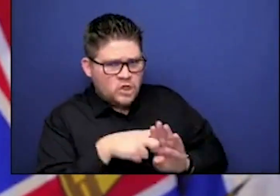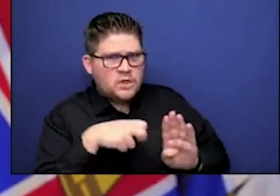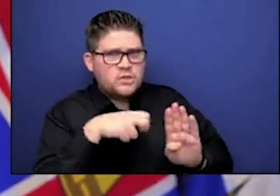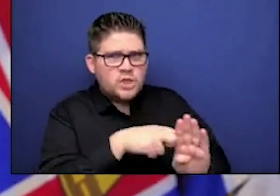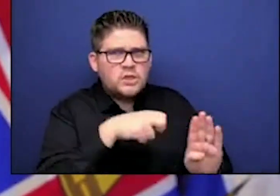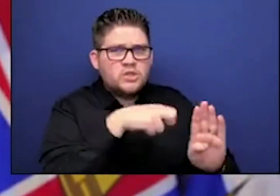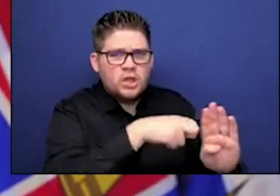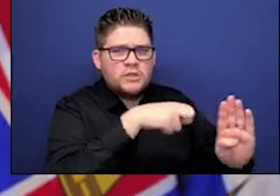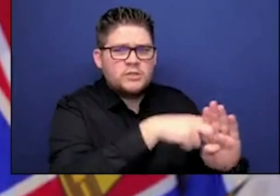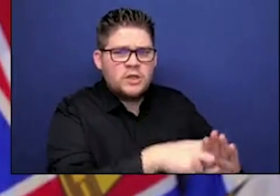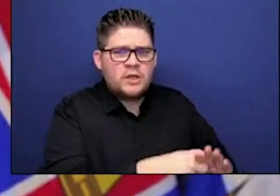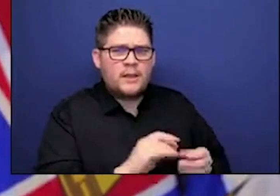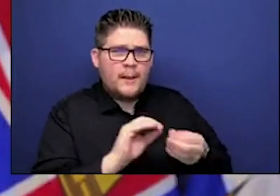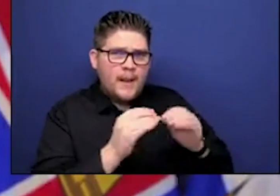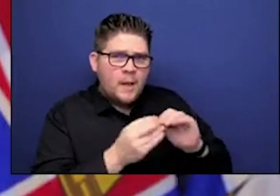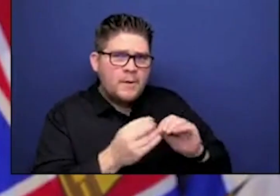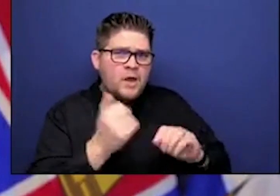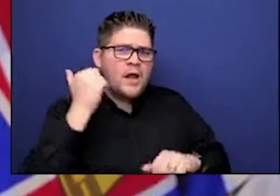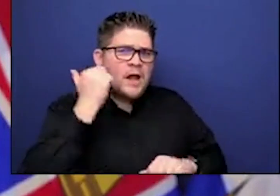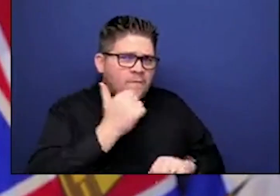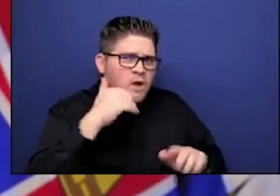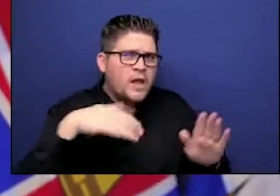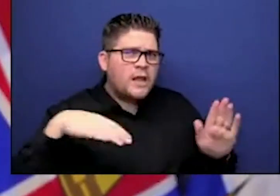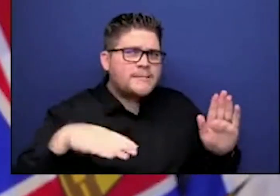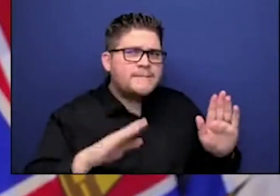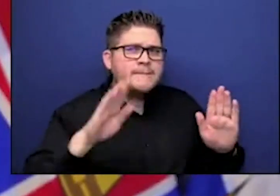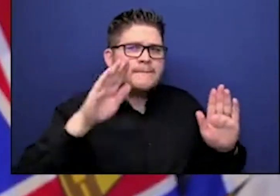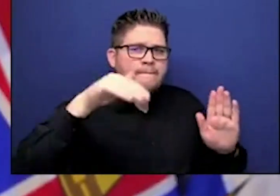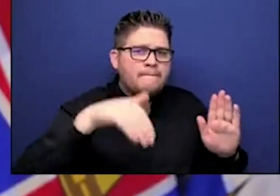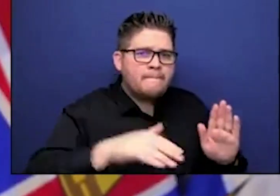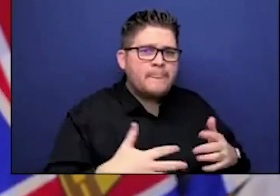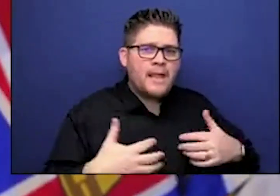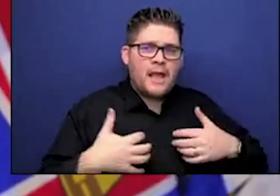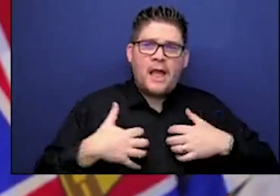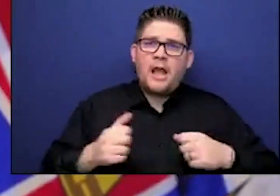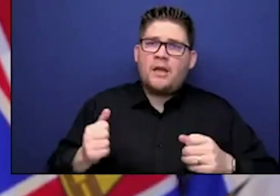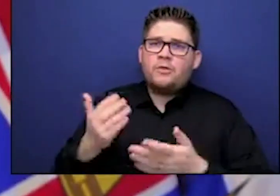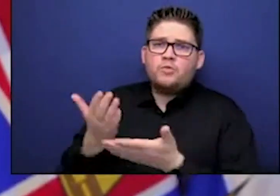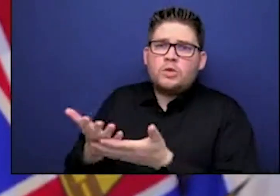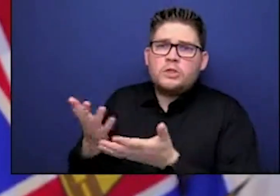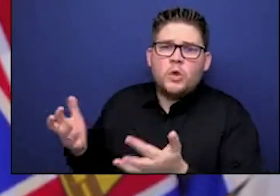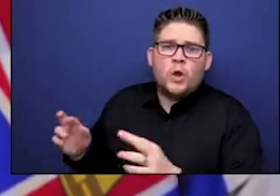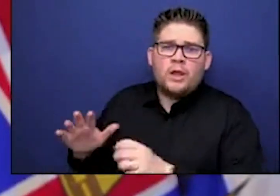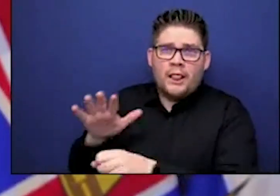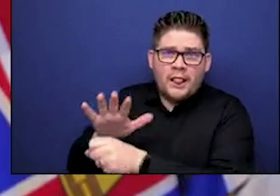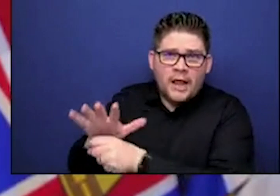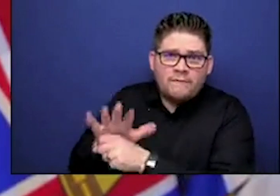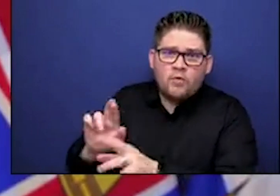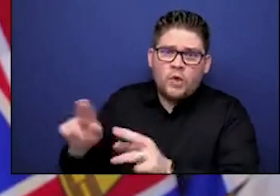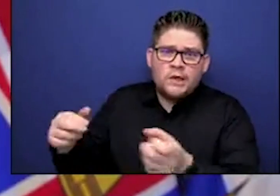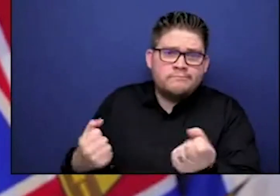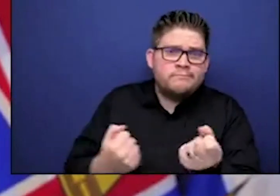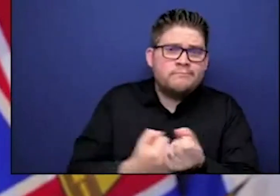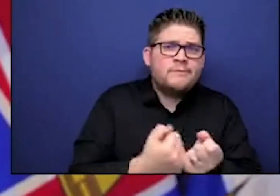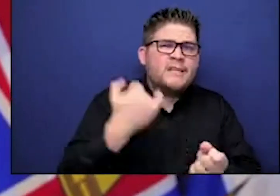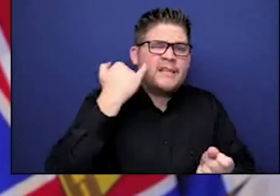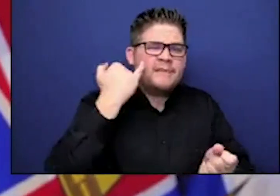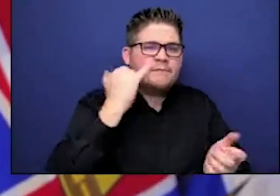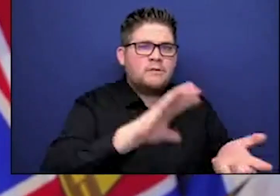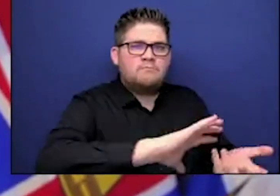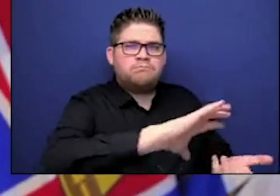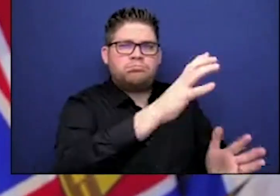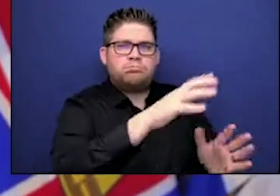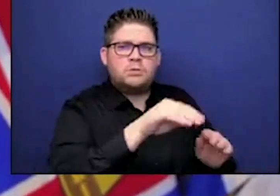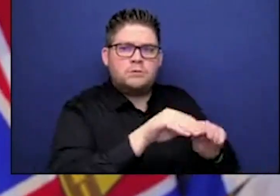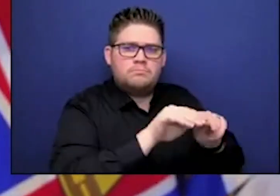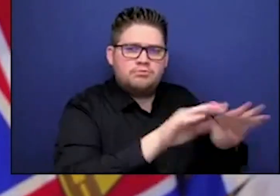health resources to be able to manage and work on outbreaks and clusters, and the case and contact